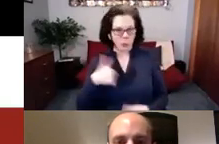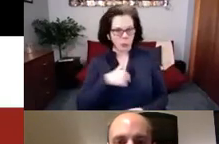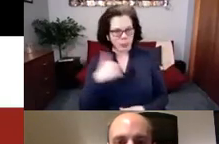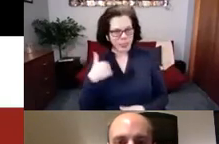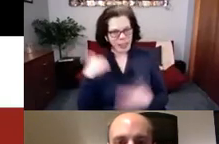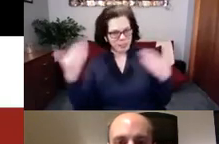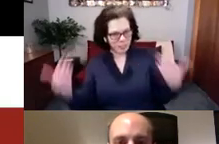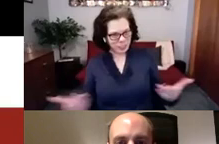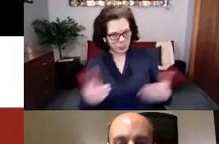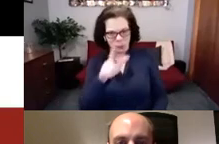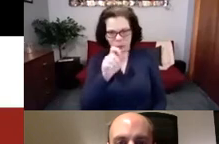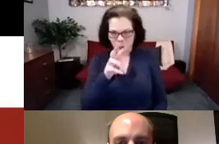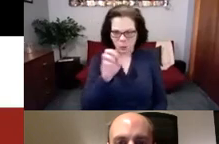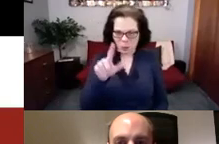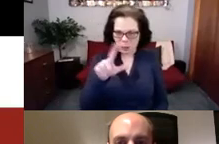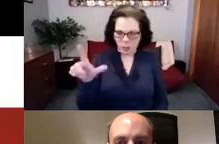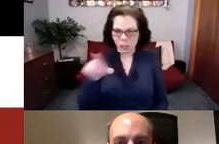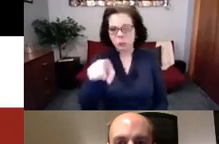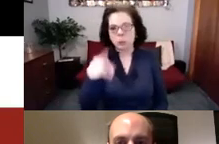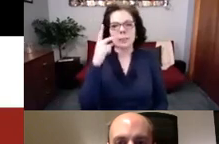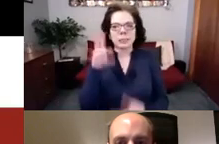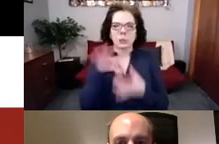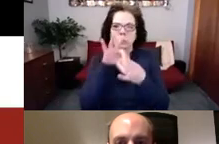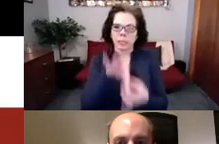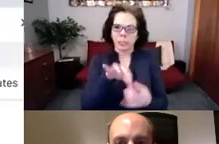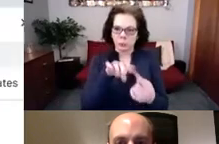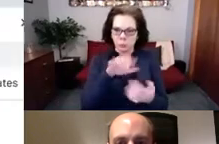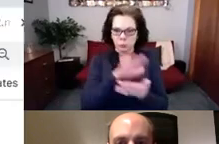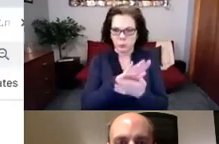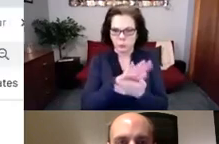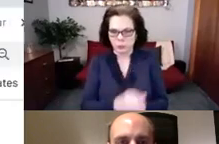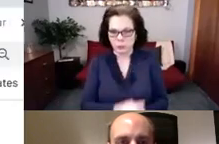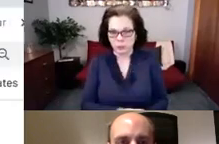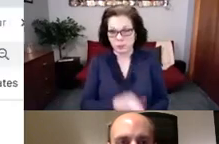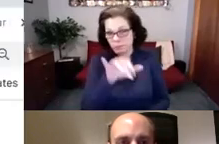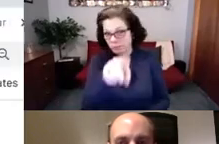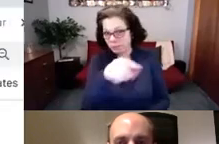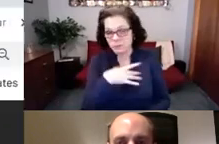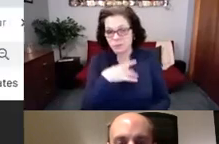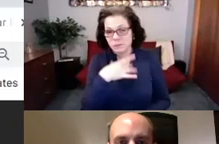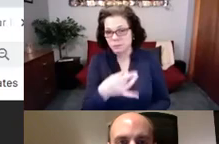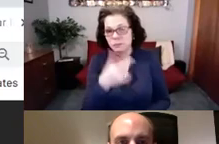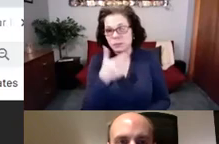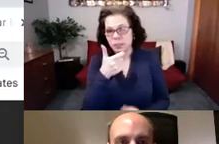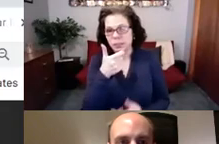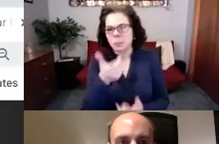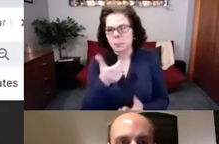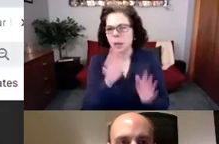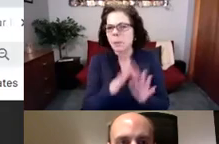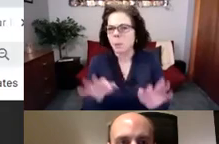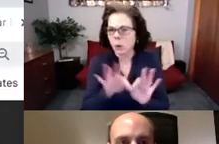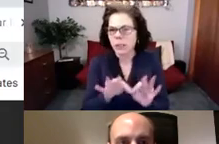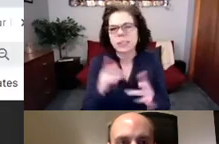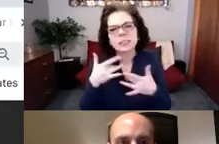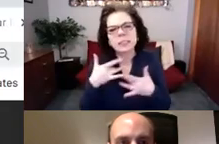the data as it relates to our schools. That's important because that data is not has not typically been publicly available,